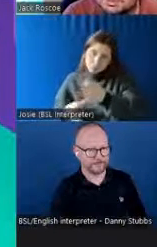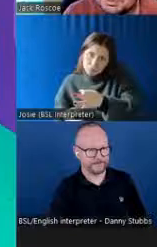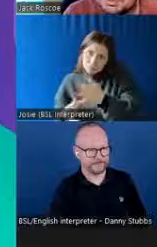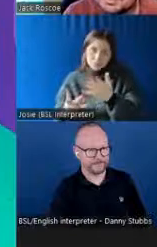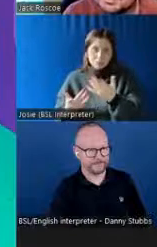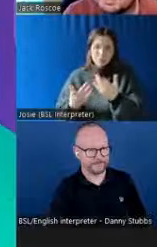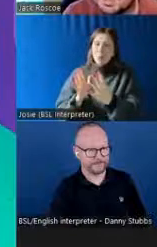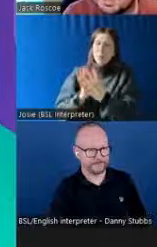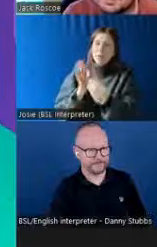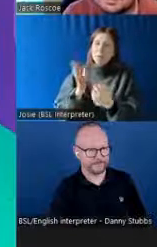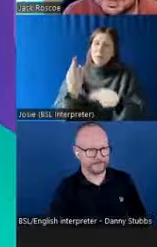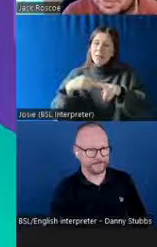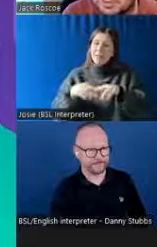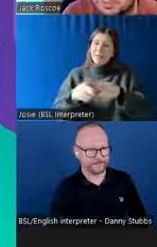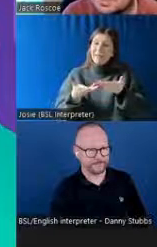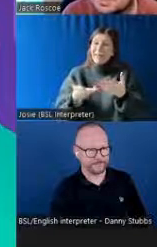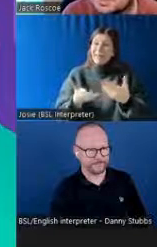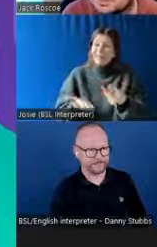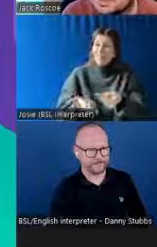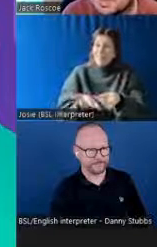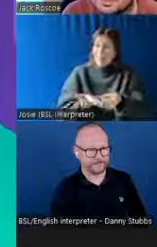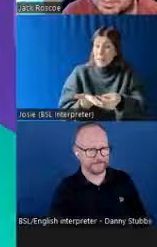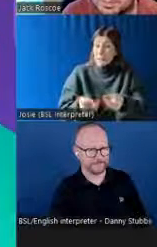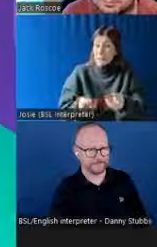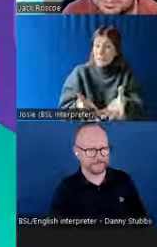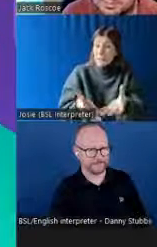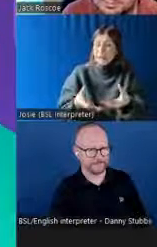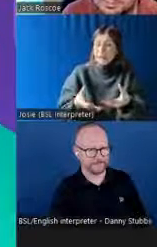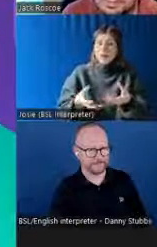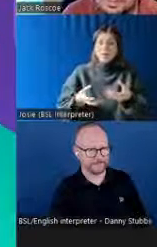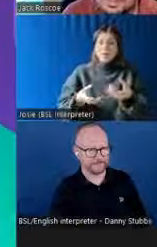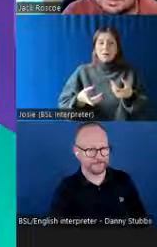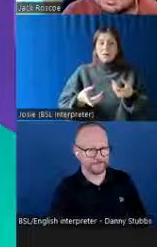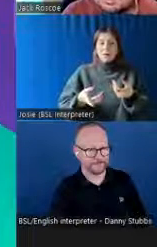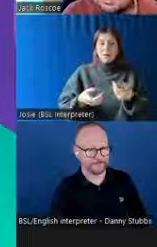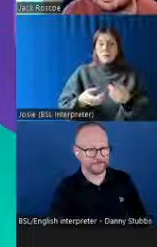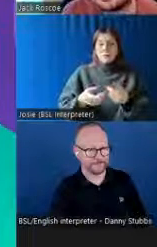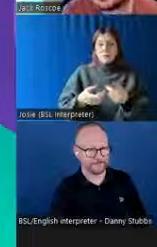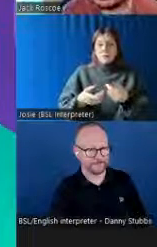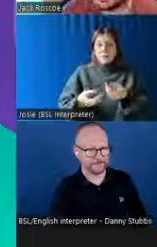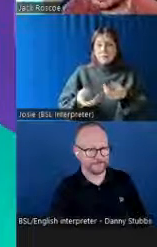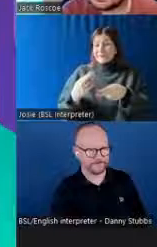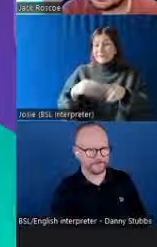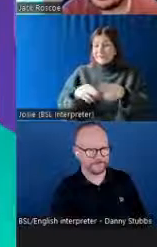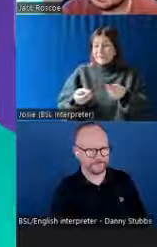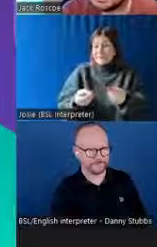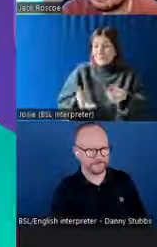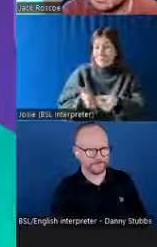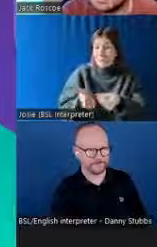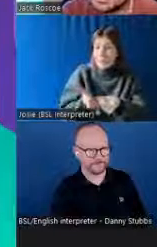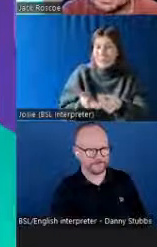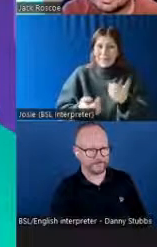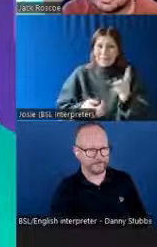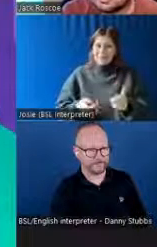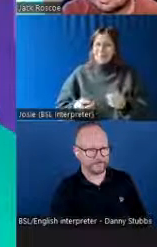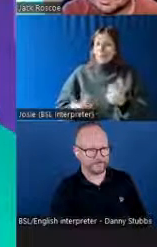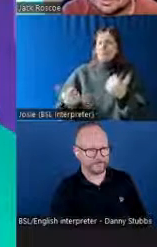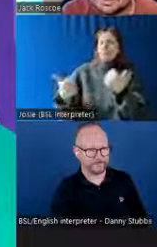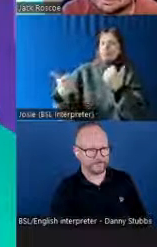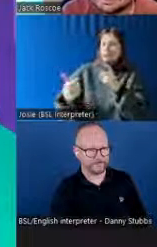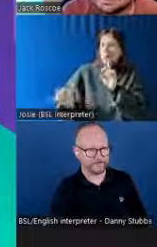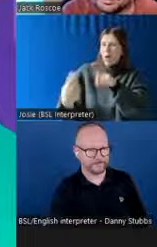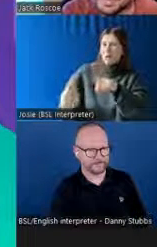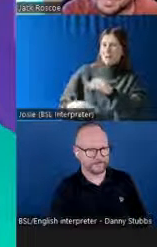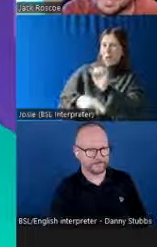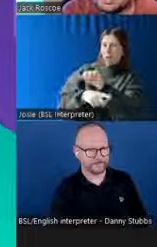cash, but giving out £5 notes is going to get expensive these days. And there's risks in terms of carrying cash and things like